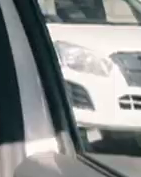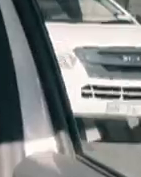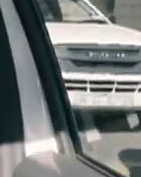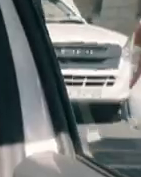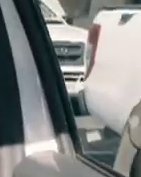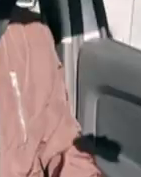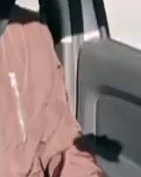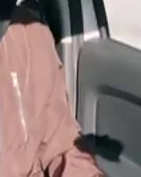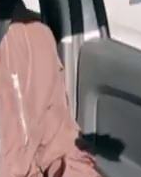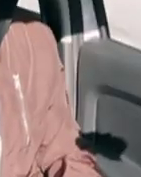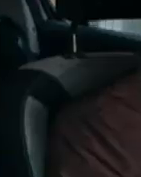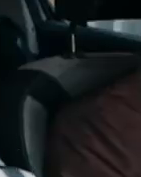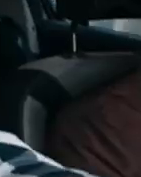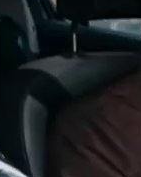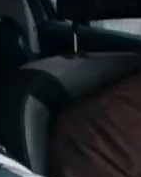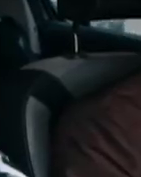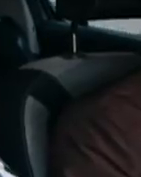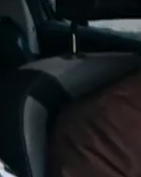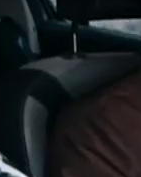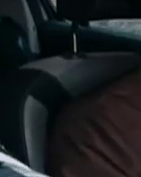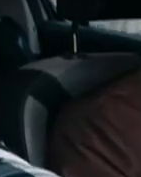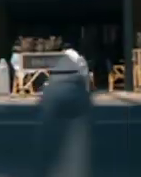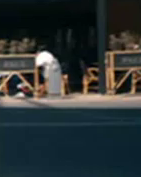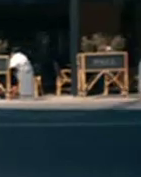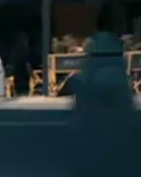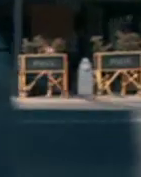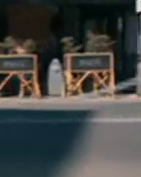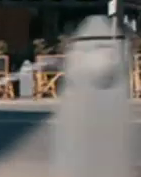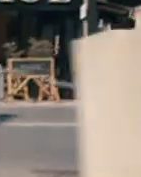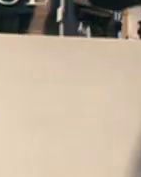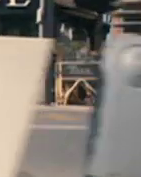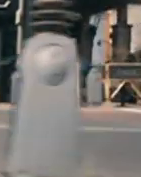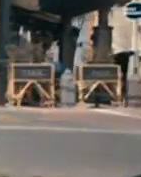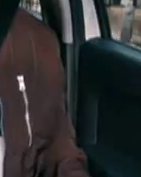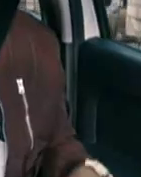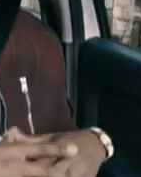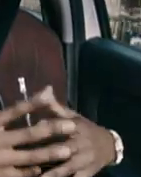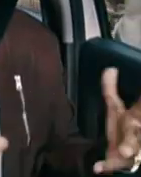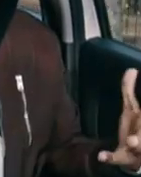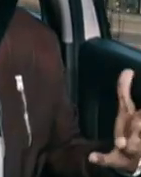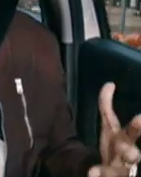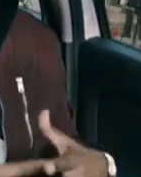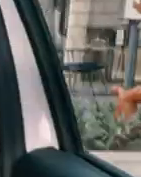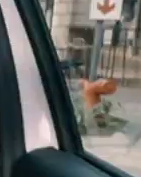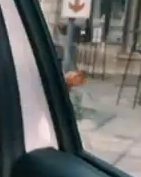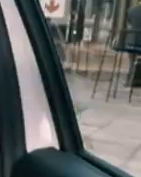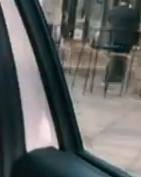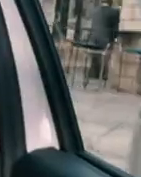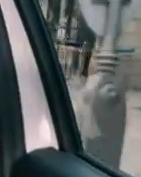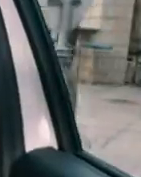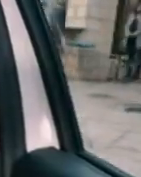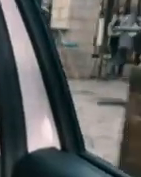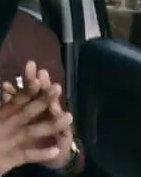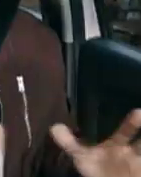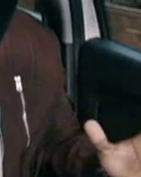seconds is even better than 3 sentences. She was good. Ended up saving almost 300 Rand per month. How would you summarize your overall